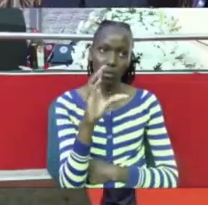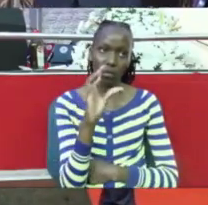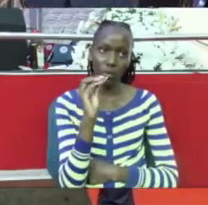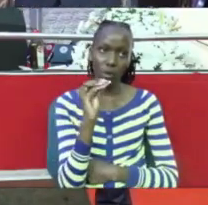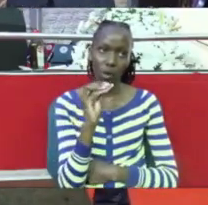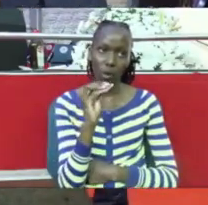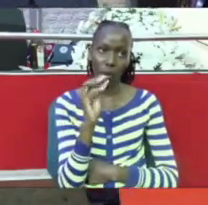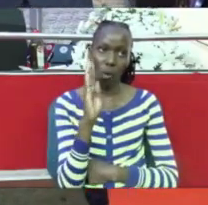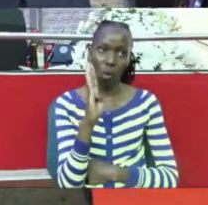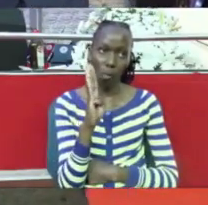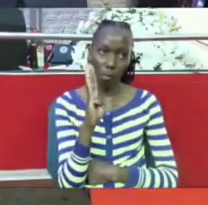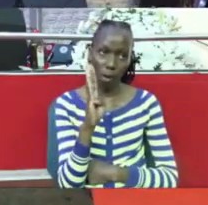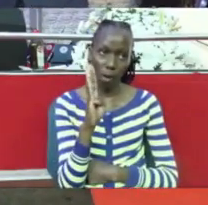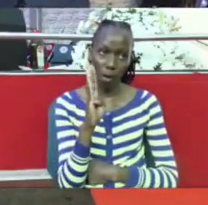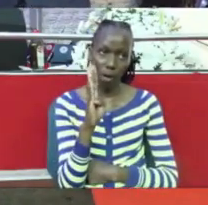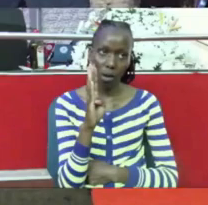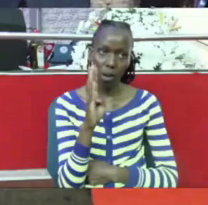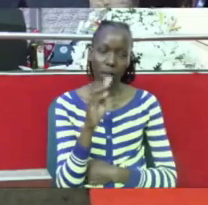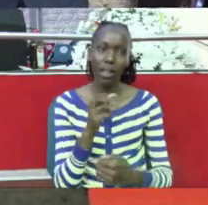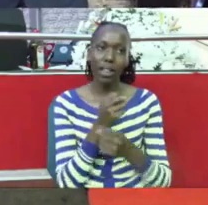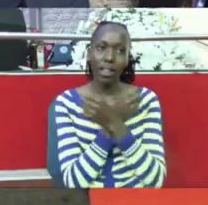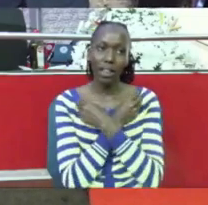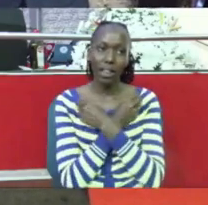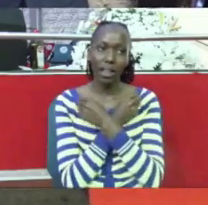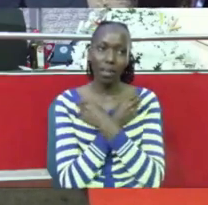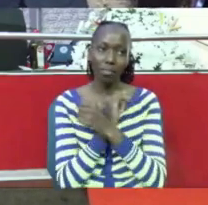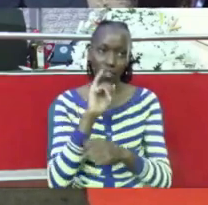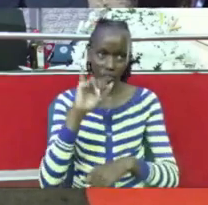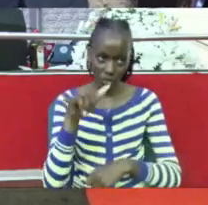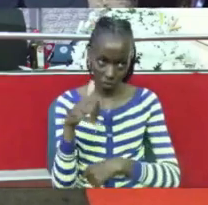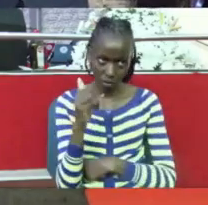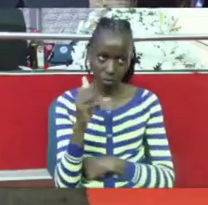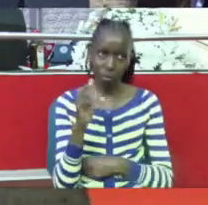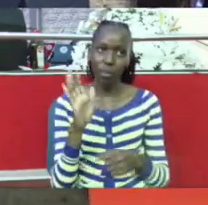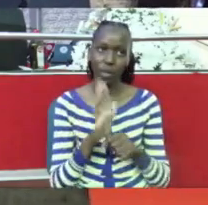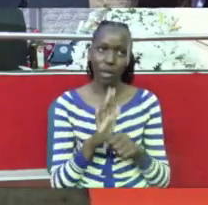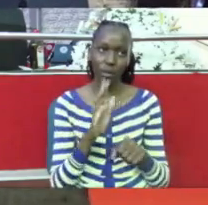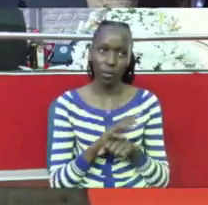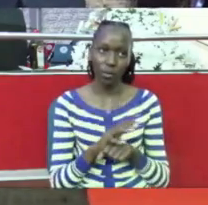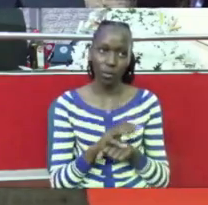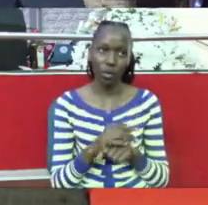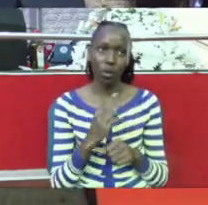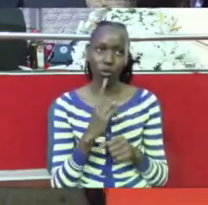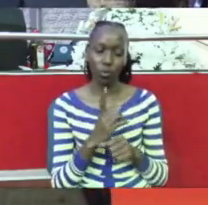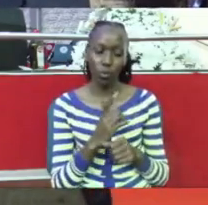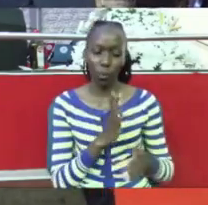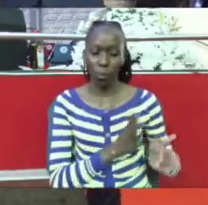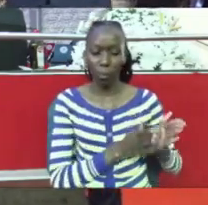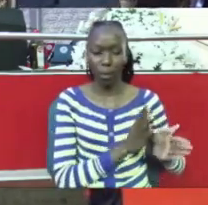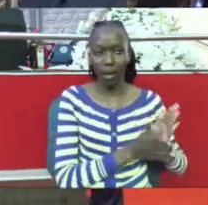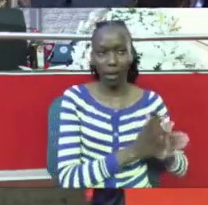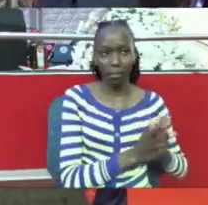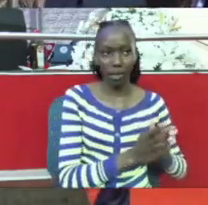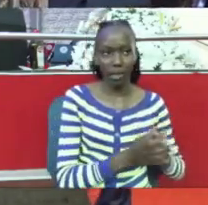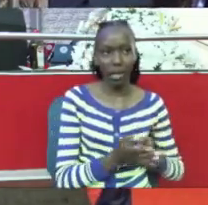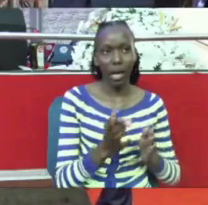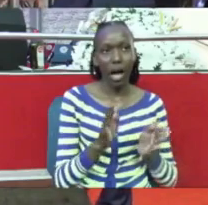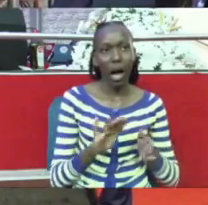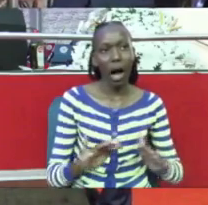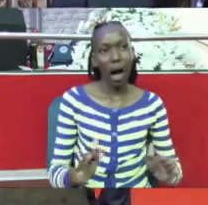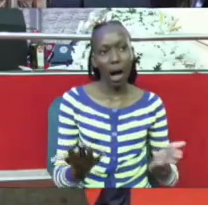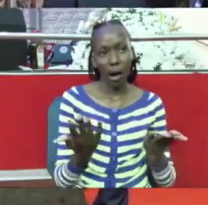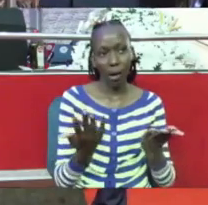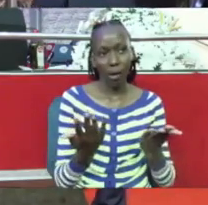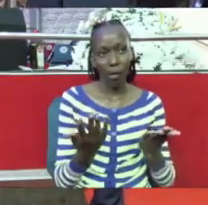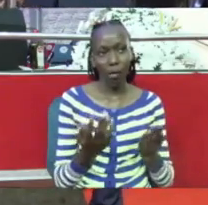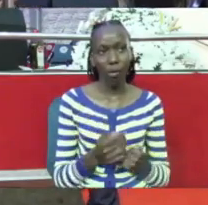kuhusu Esau na baba yake Isaka. They made a plan. Wakatengeneza mbinu. Of how they are going to trick their father. Jinsi wataenda